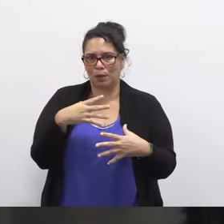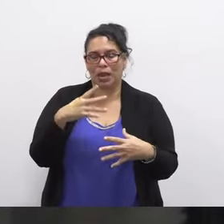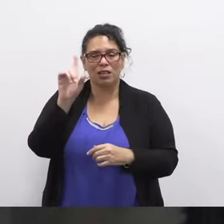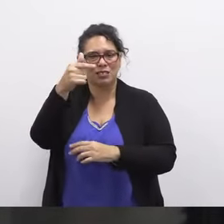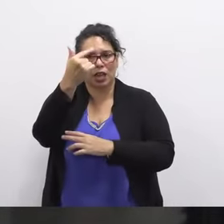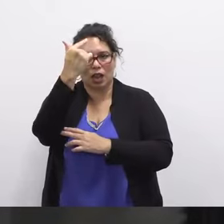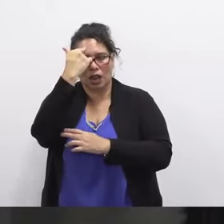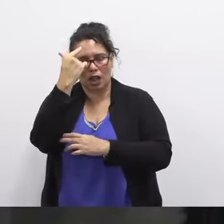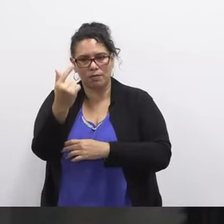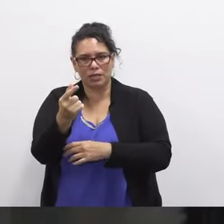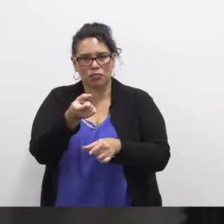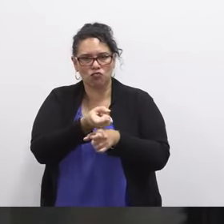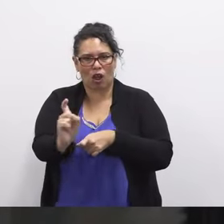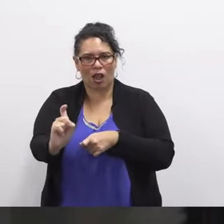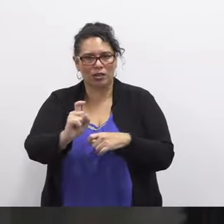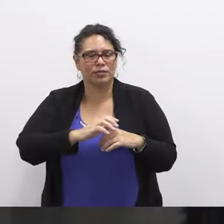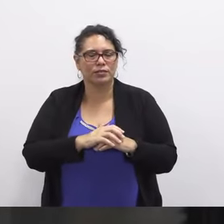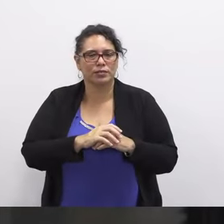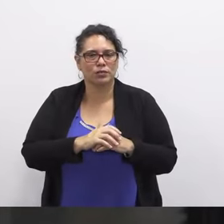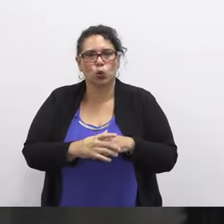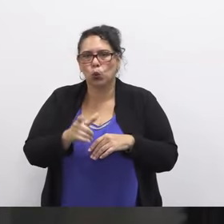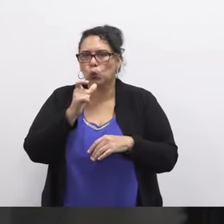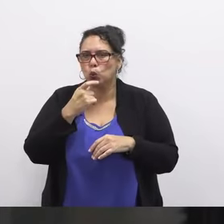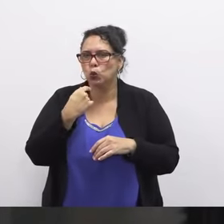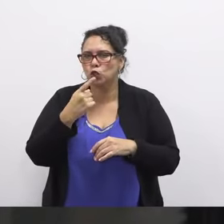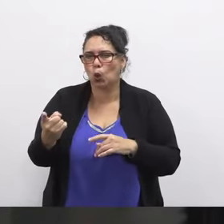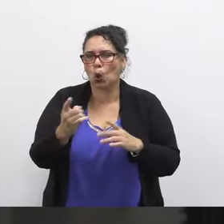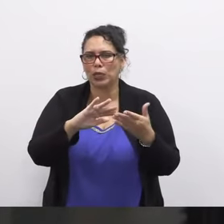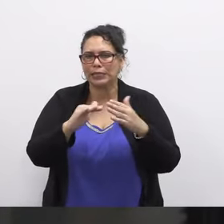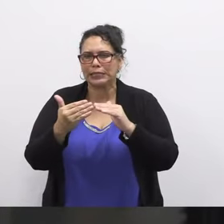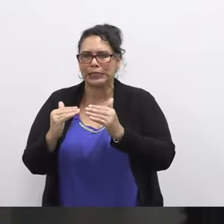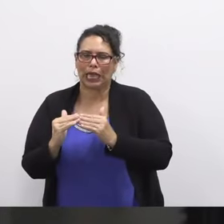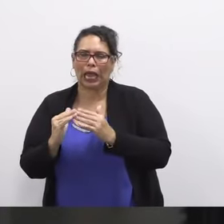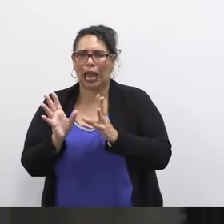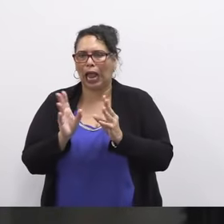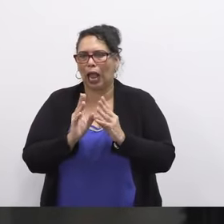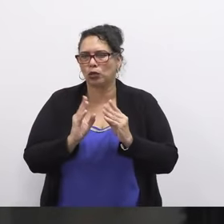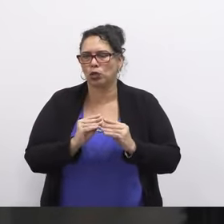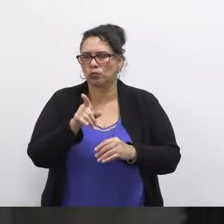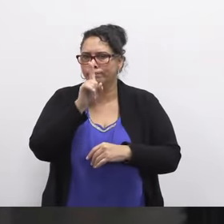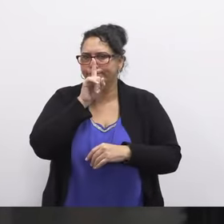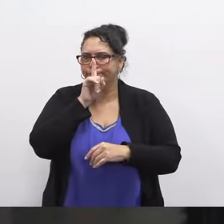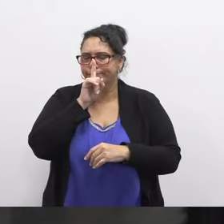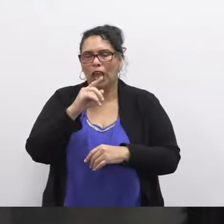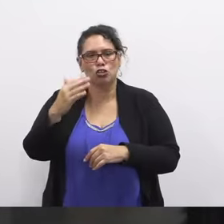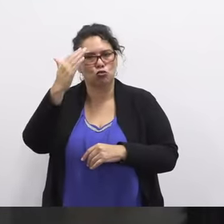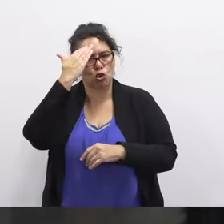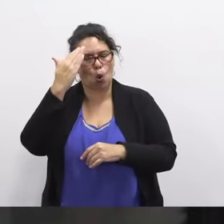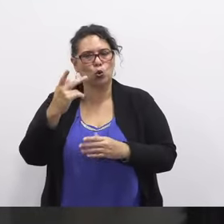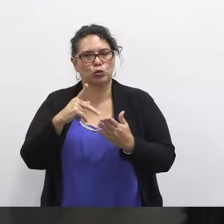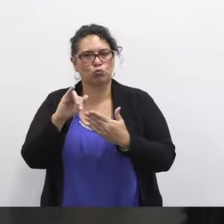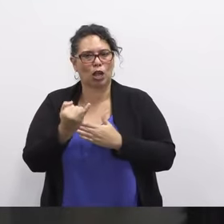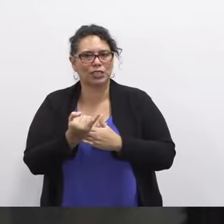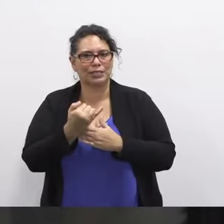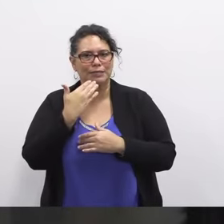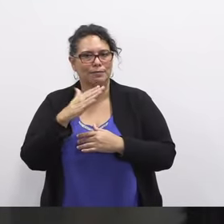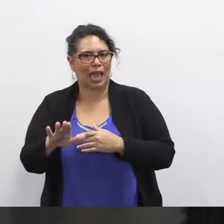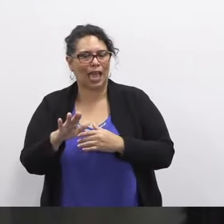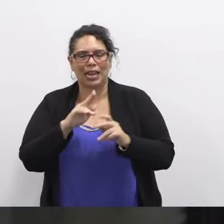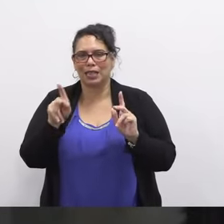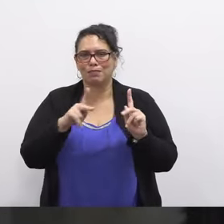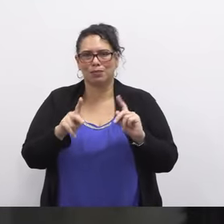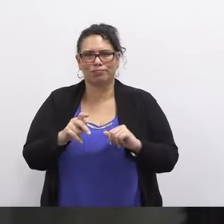government that is rotten. Whoever told the city council to keep quiet knows the project is bad. They know the people won't go for